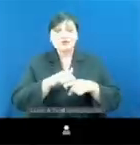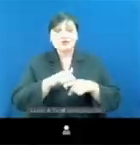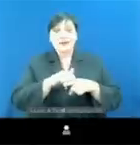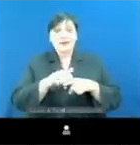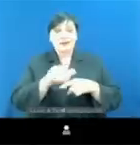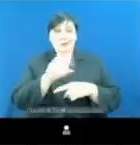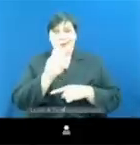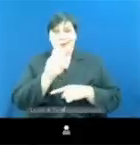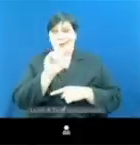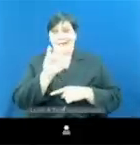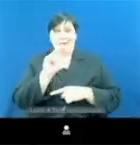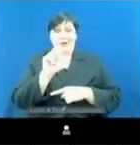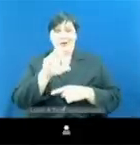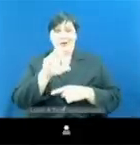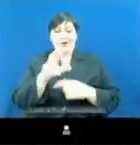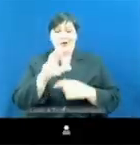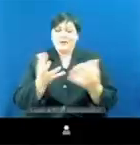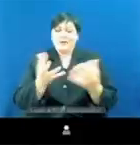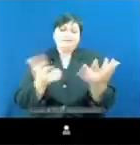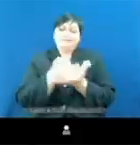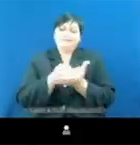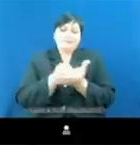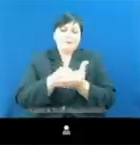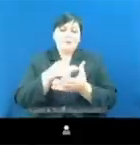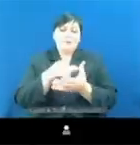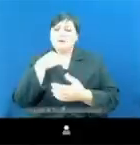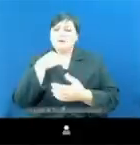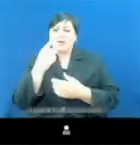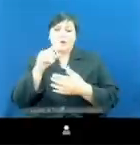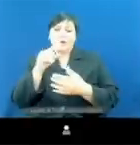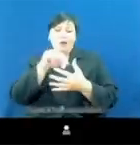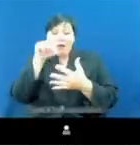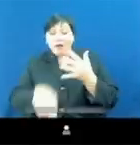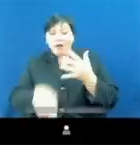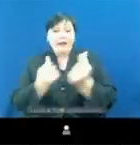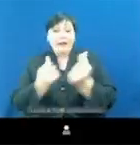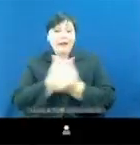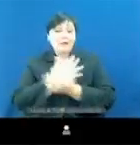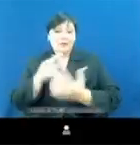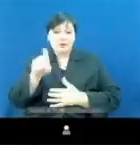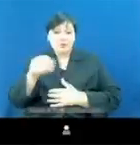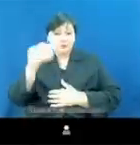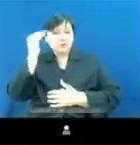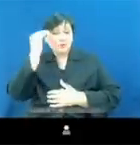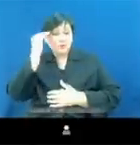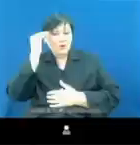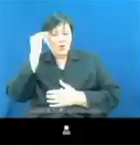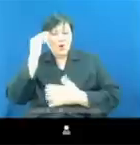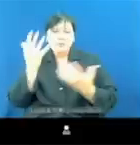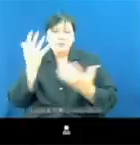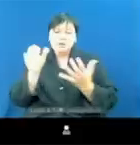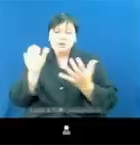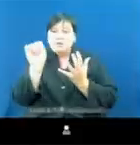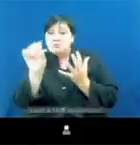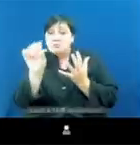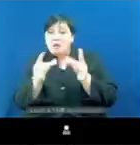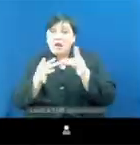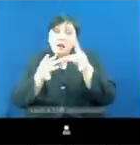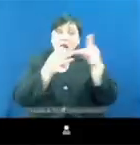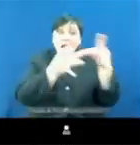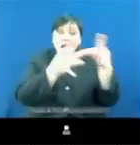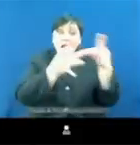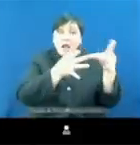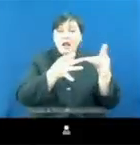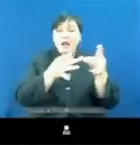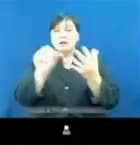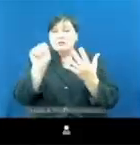webinar to tell you exactly what it is you need to know. We can guide you and give you resources and tell you the